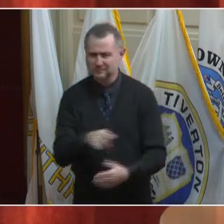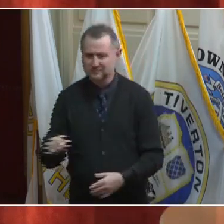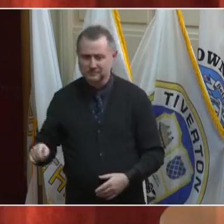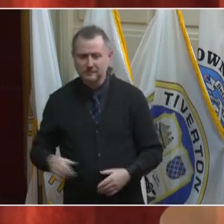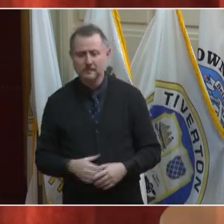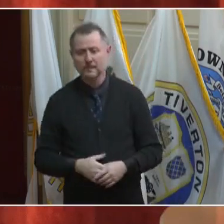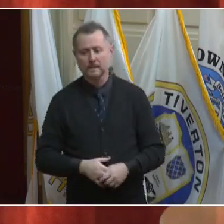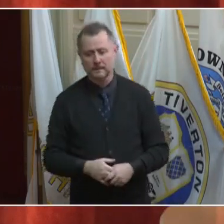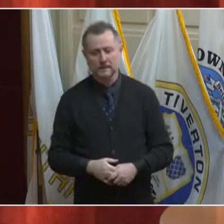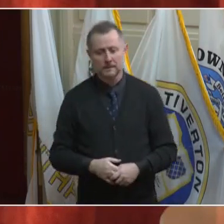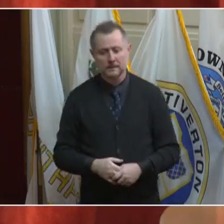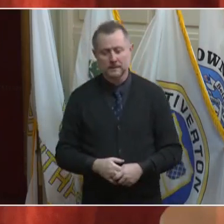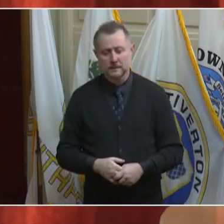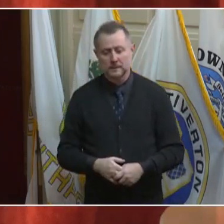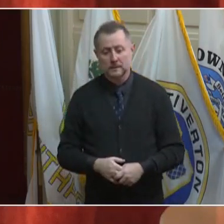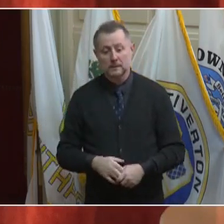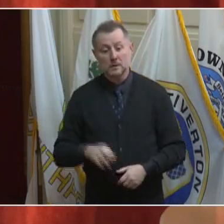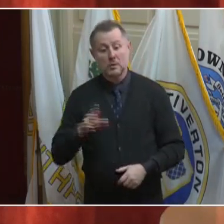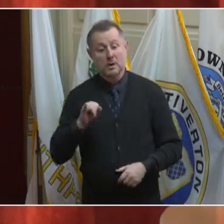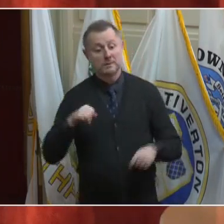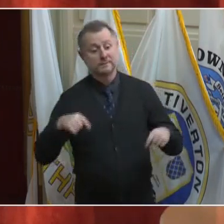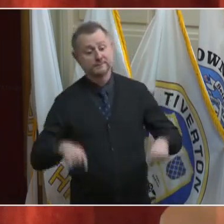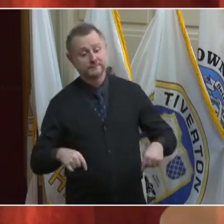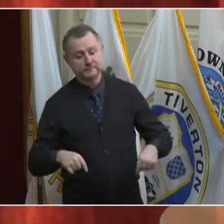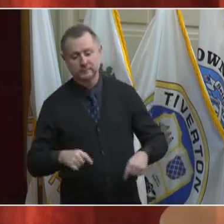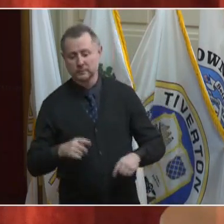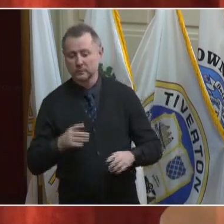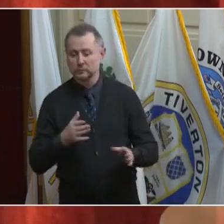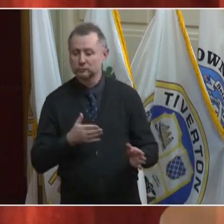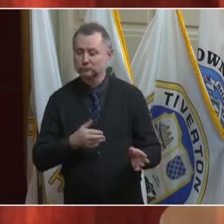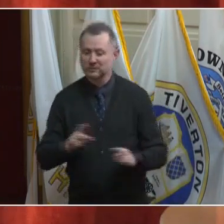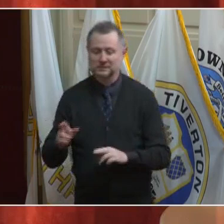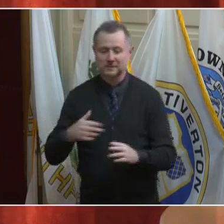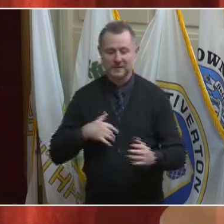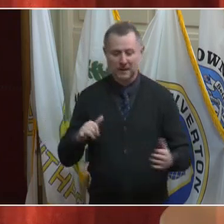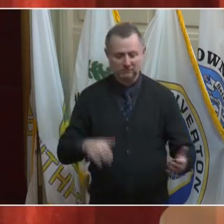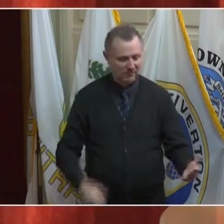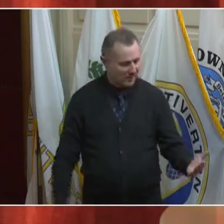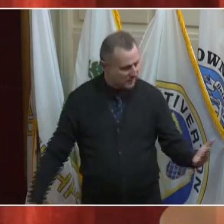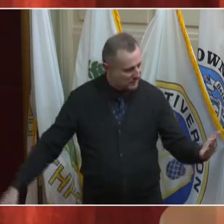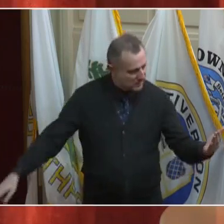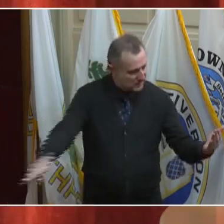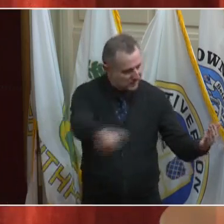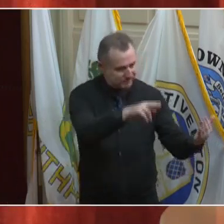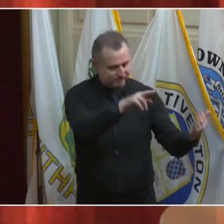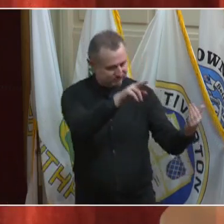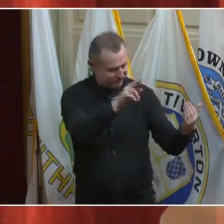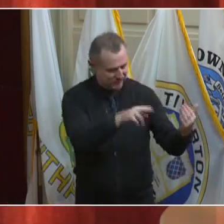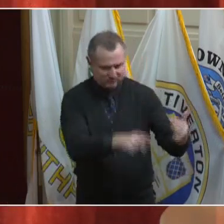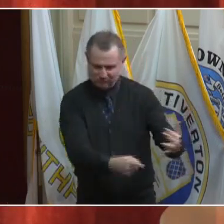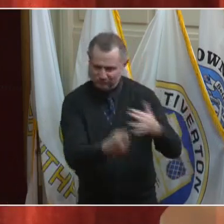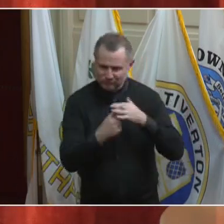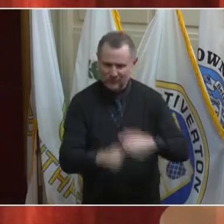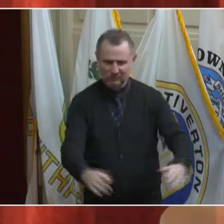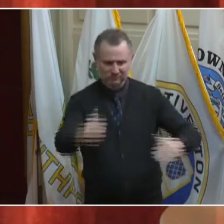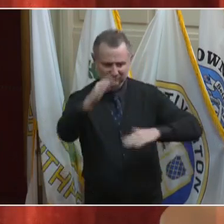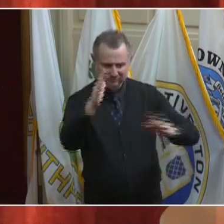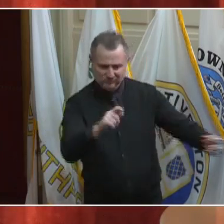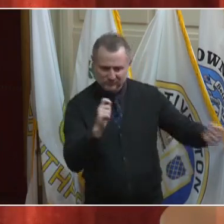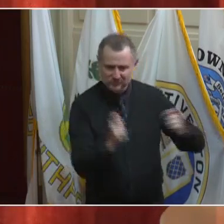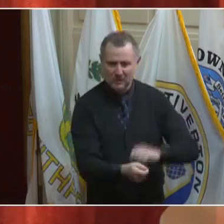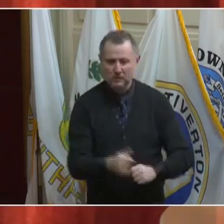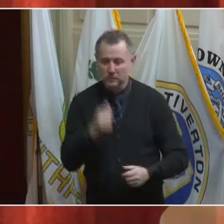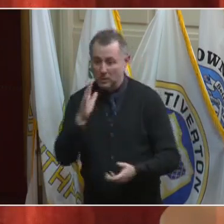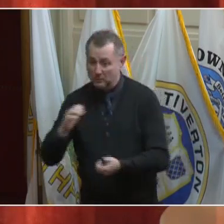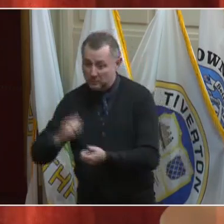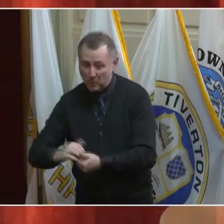Rhode Island, we're ready to put the paintbrush to the canvas, and we'll give a brush to anyone who wants to do the work with us.